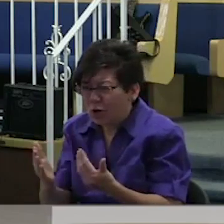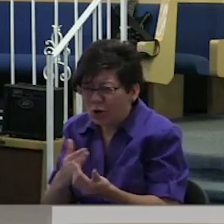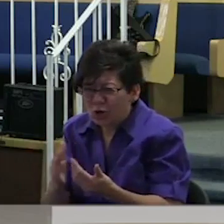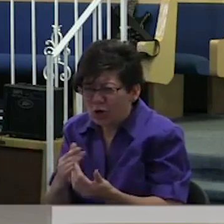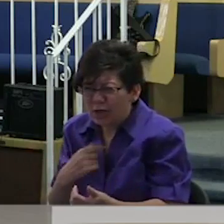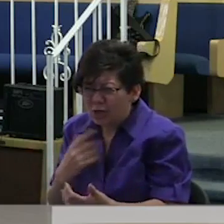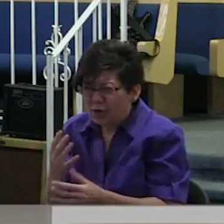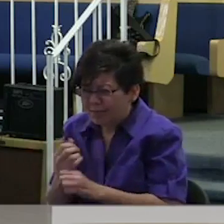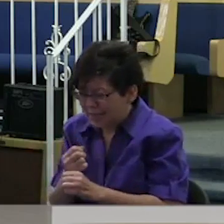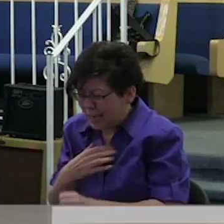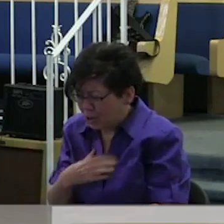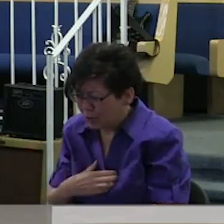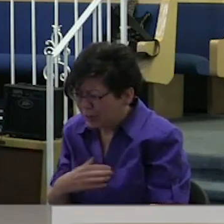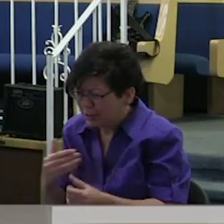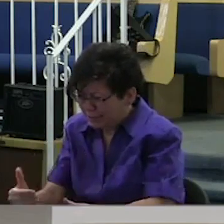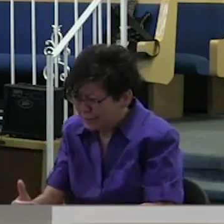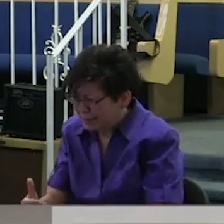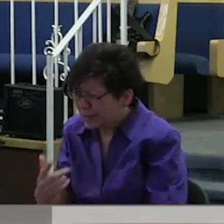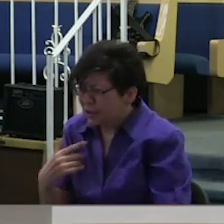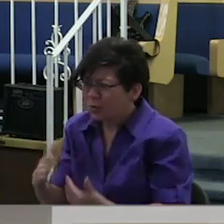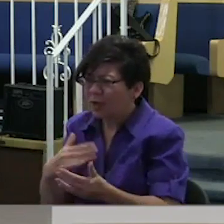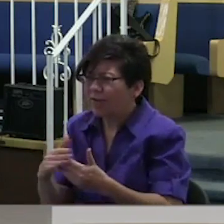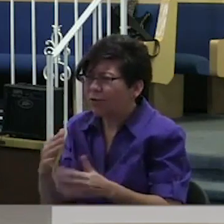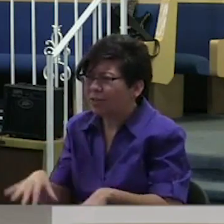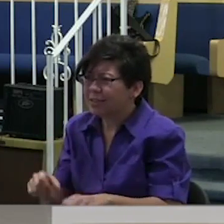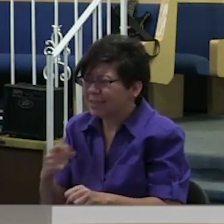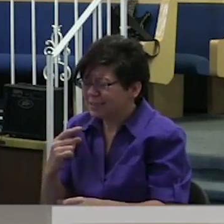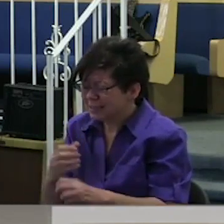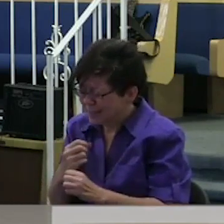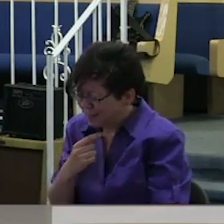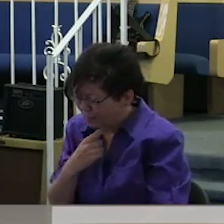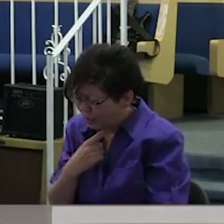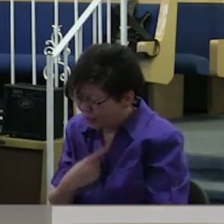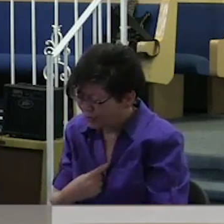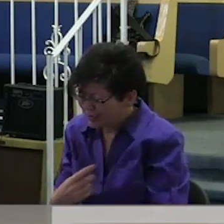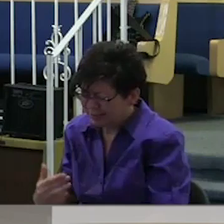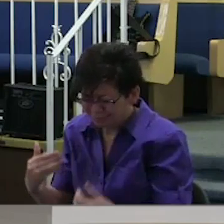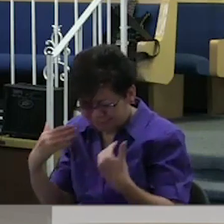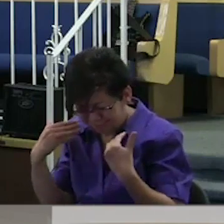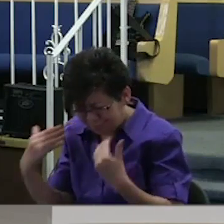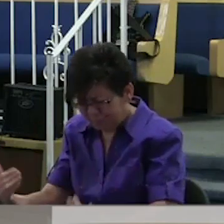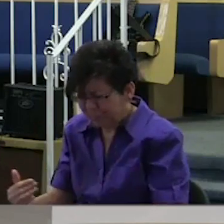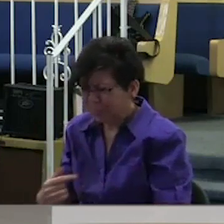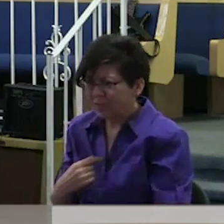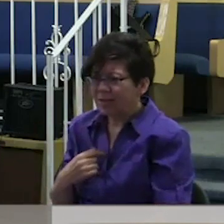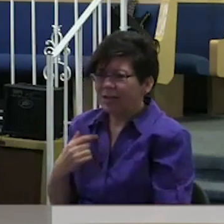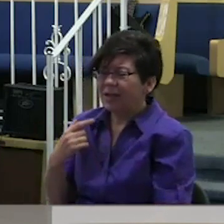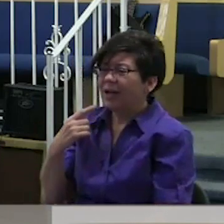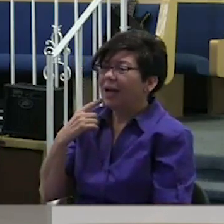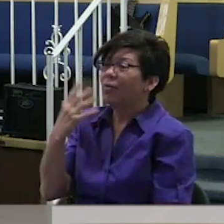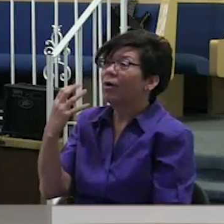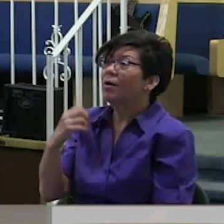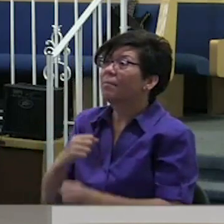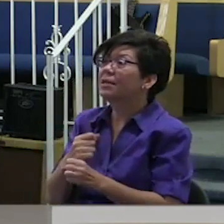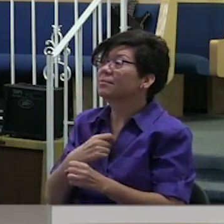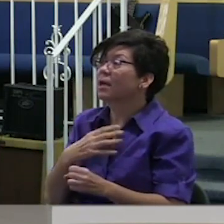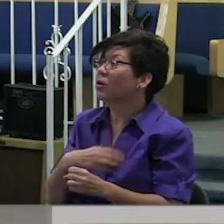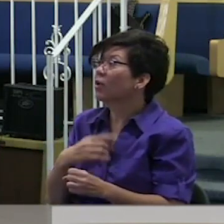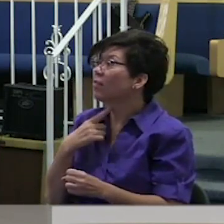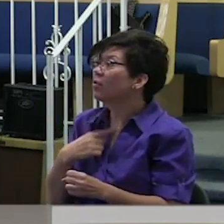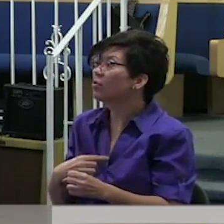hungry, do it. Whatever it takes you to get thirsty, do it. I know one thing makes me hungry and